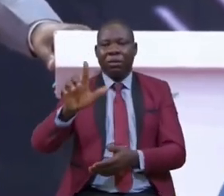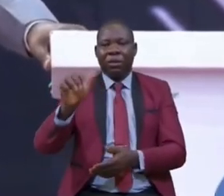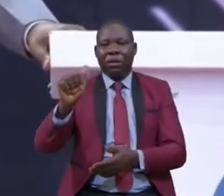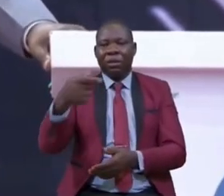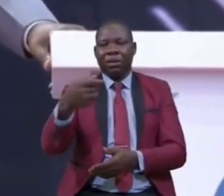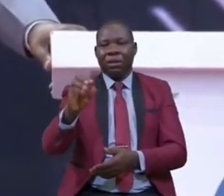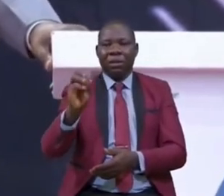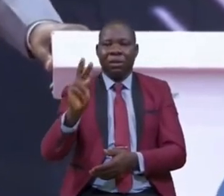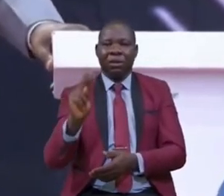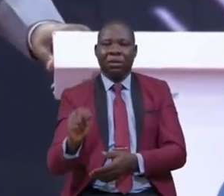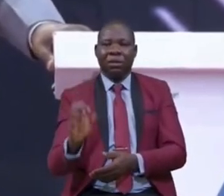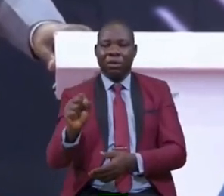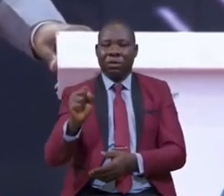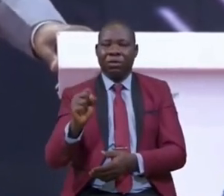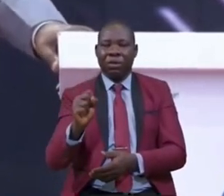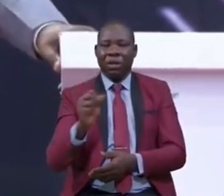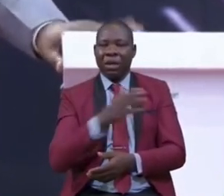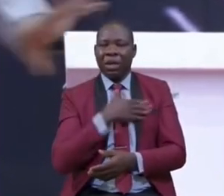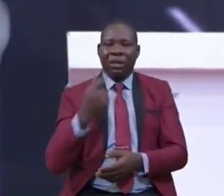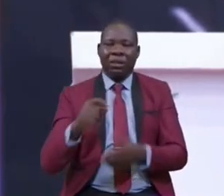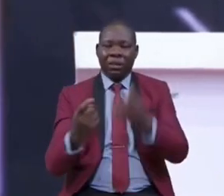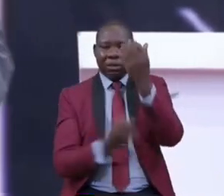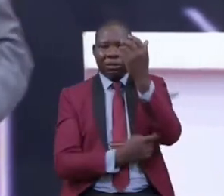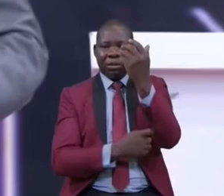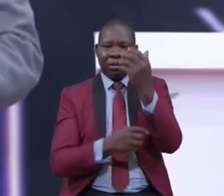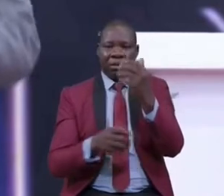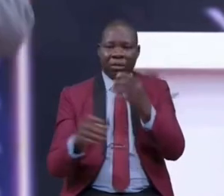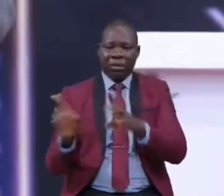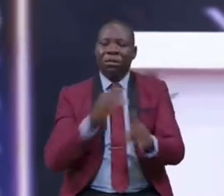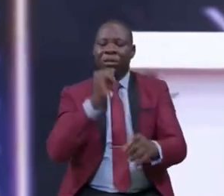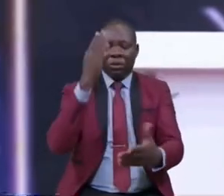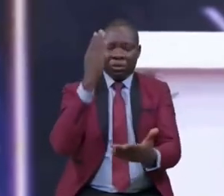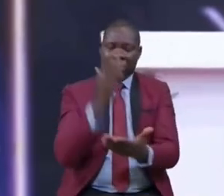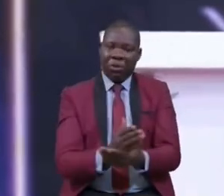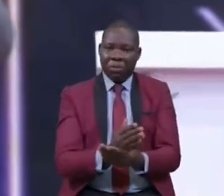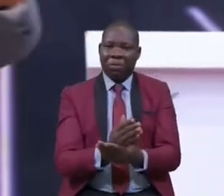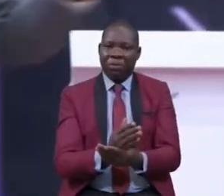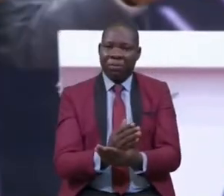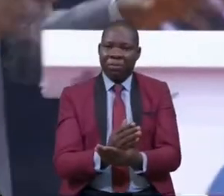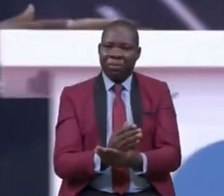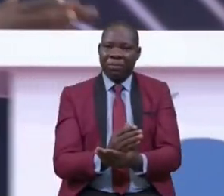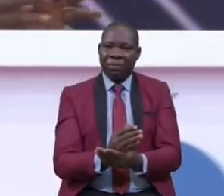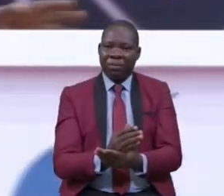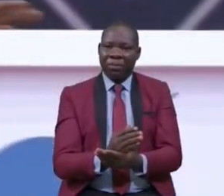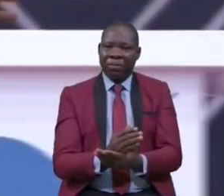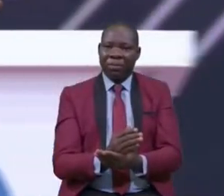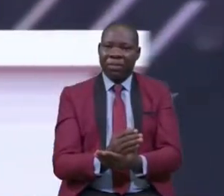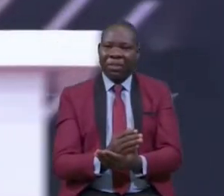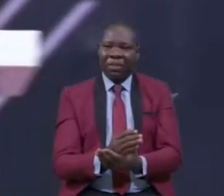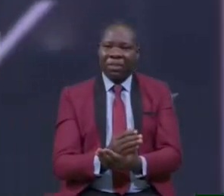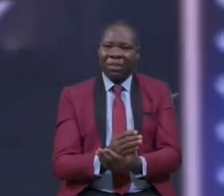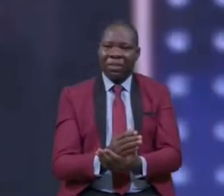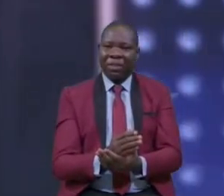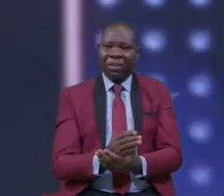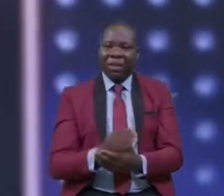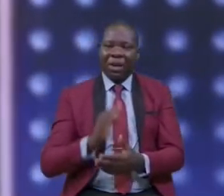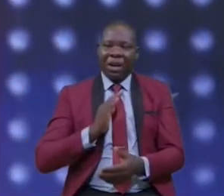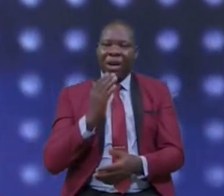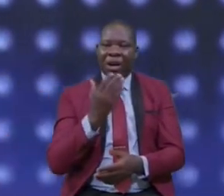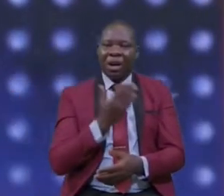And the temptation was not ended yet. And our, you know, provost